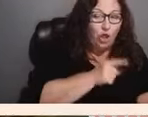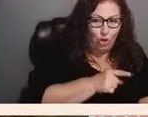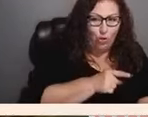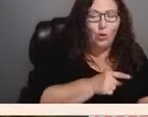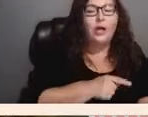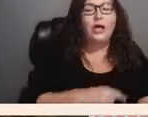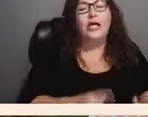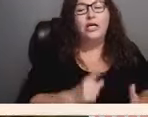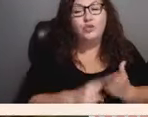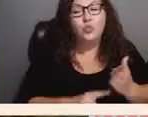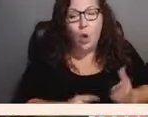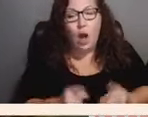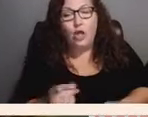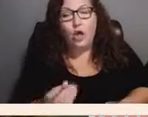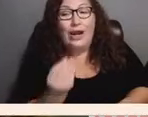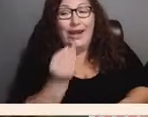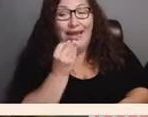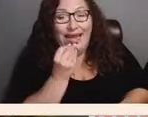you are eating.